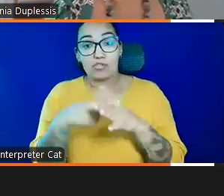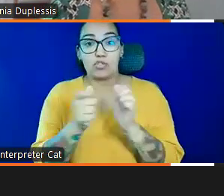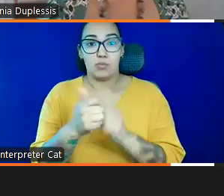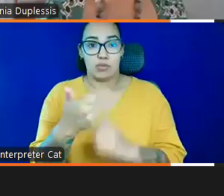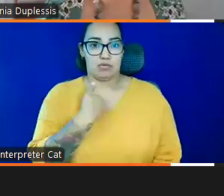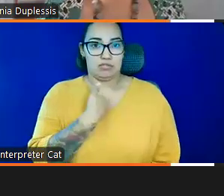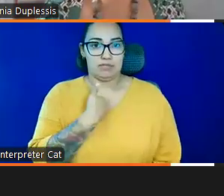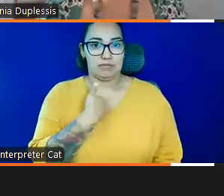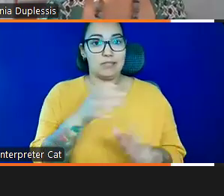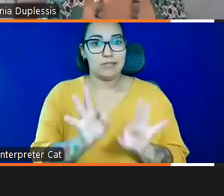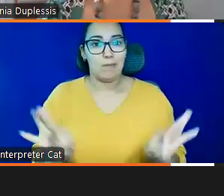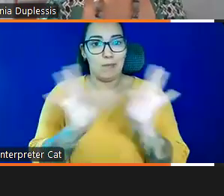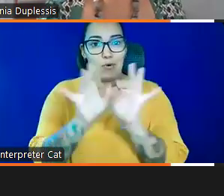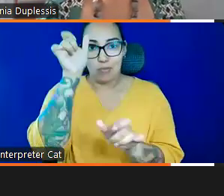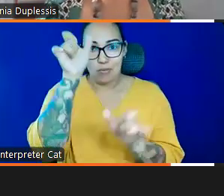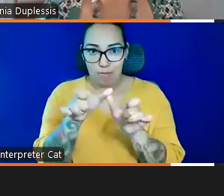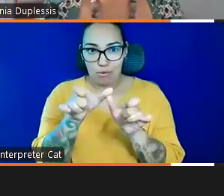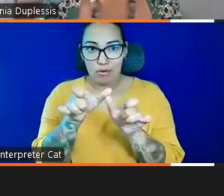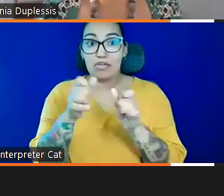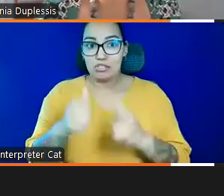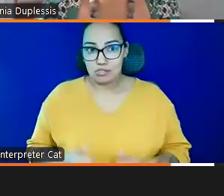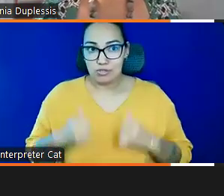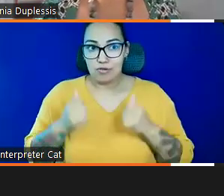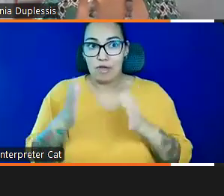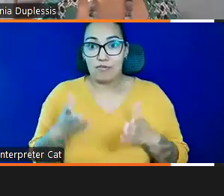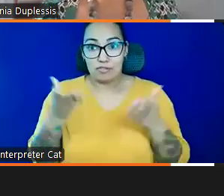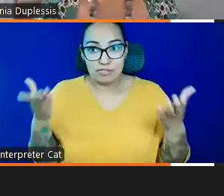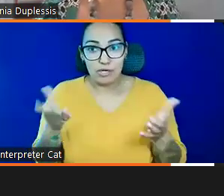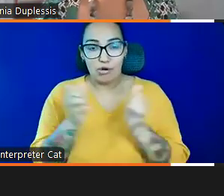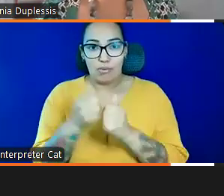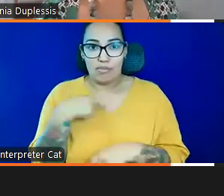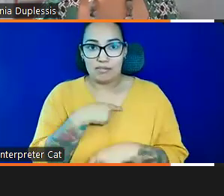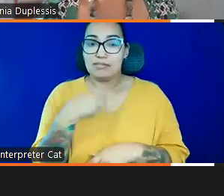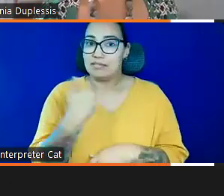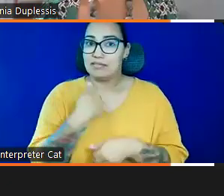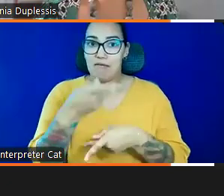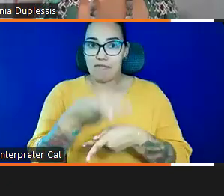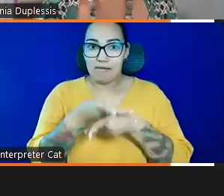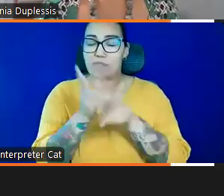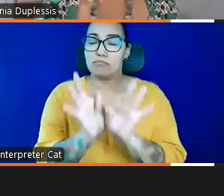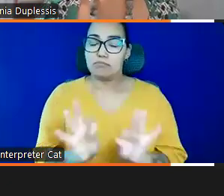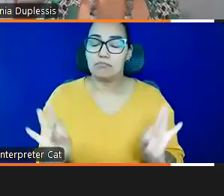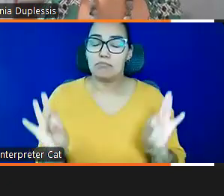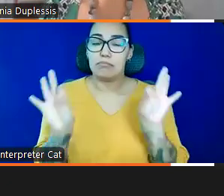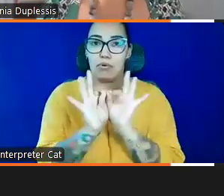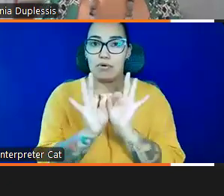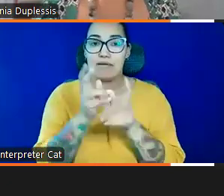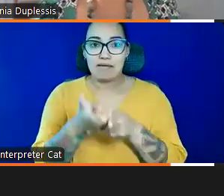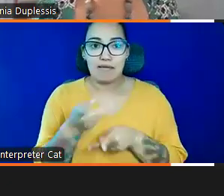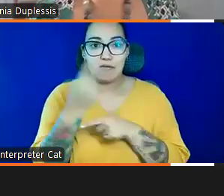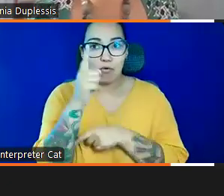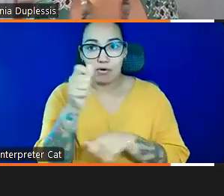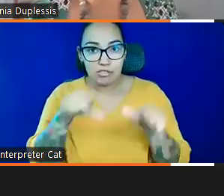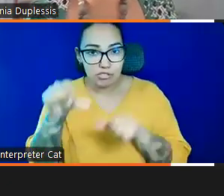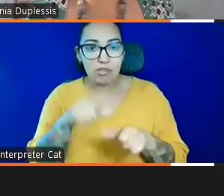to remember that there are survivors among us. Self-care is important. Care for each other and lean on